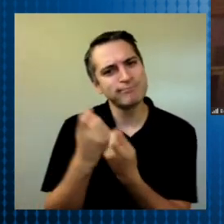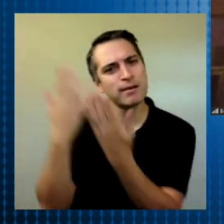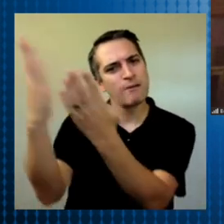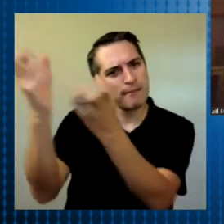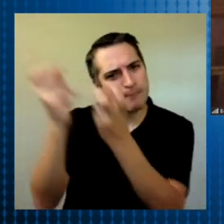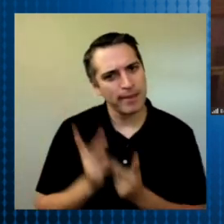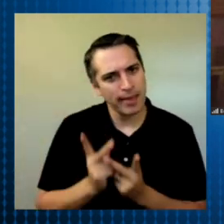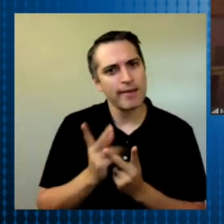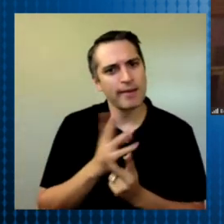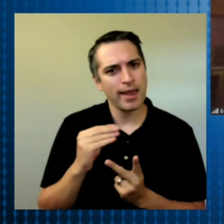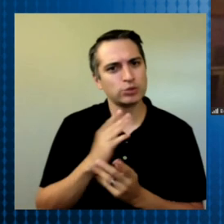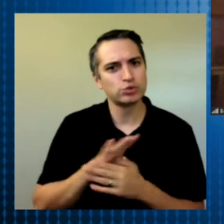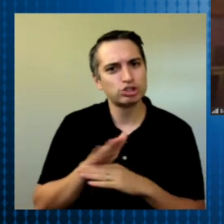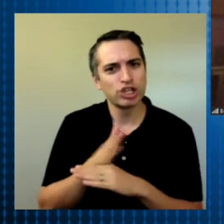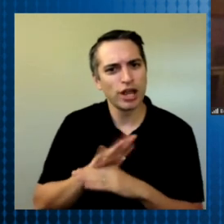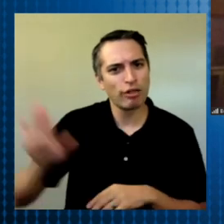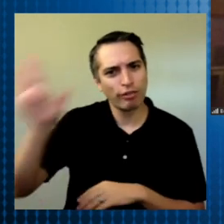us?